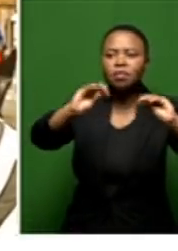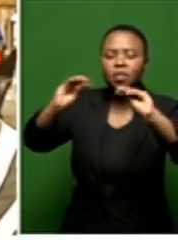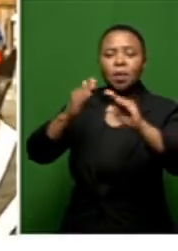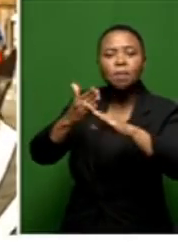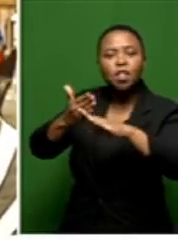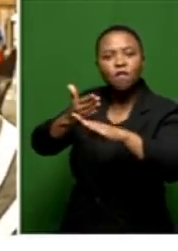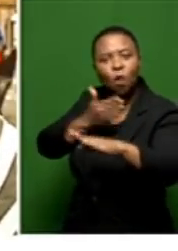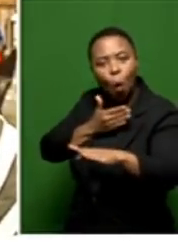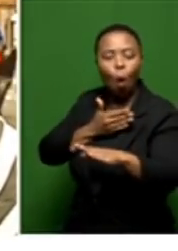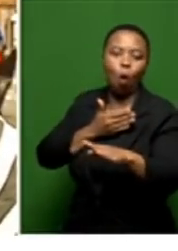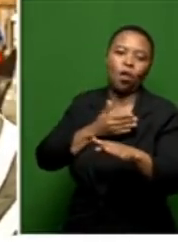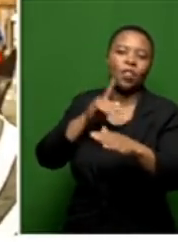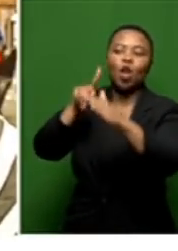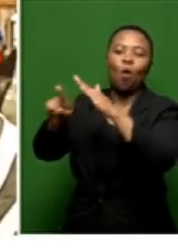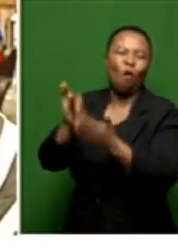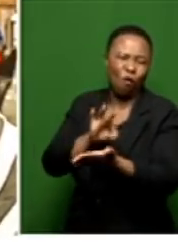polls. And we